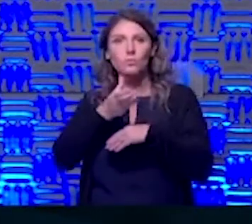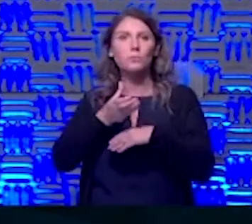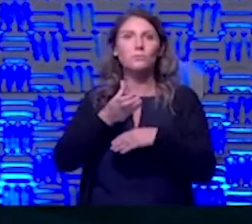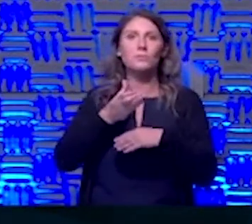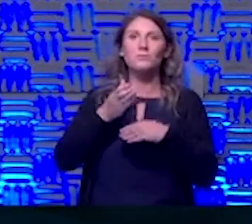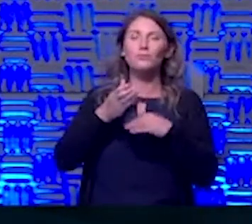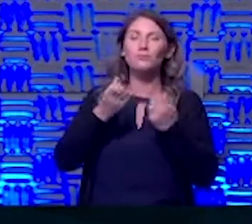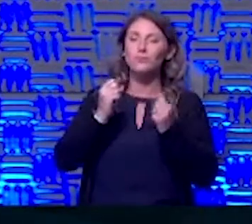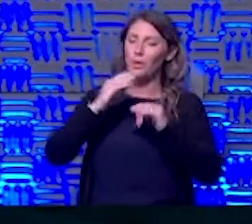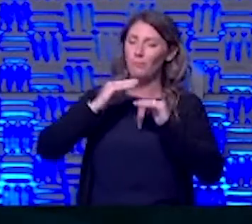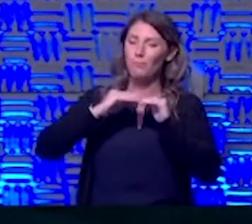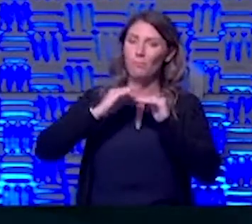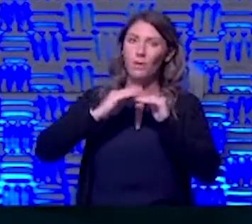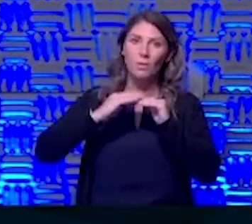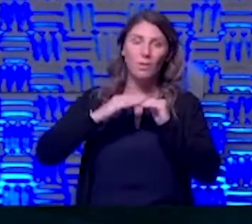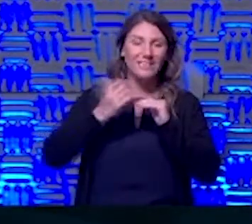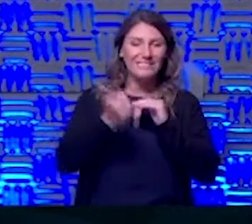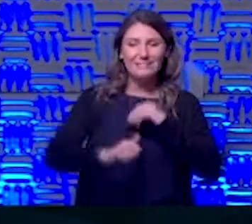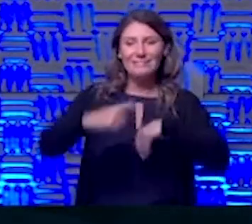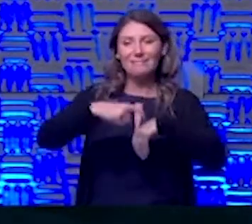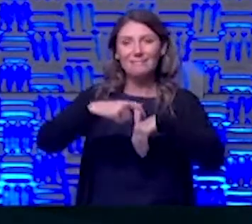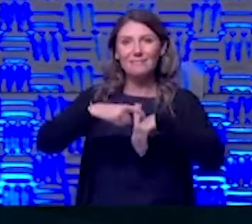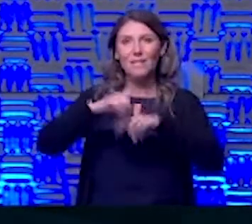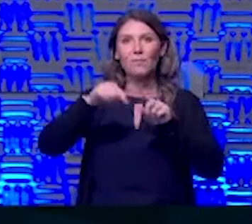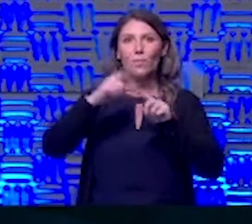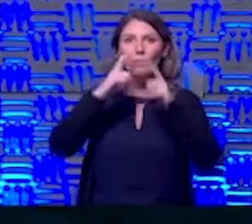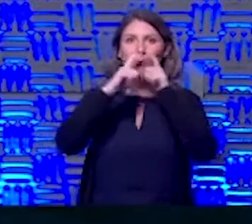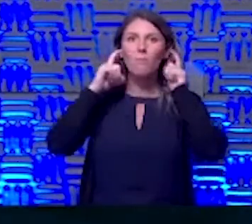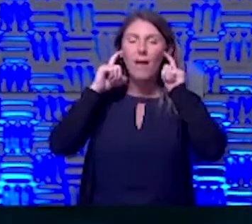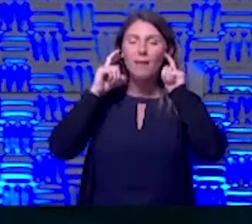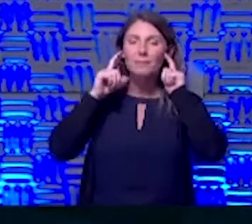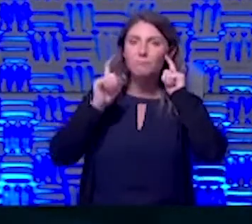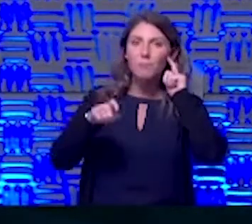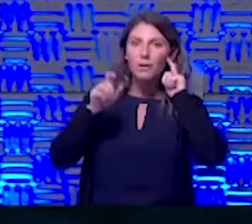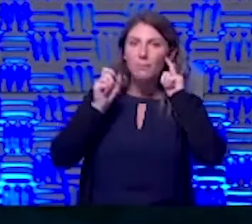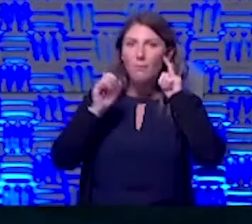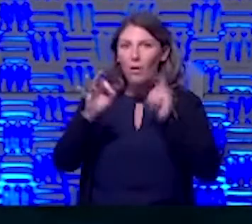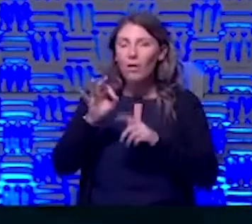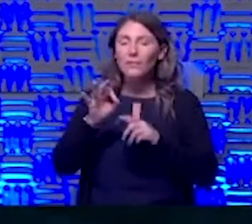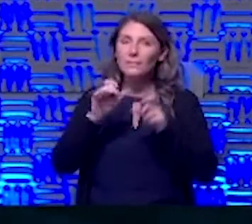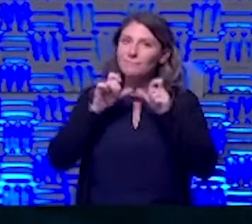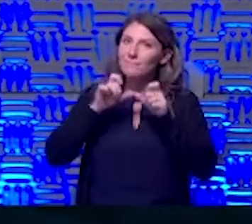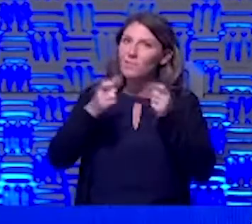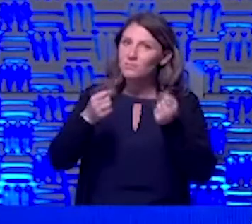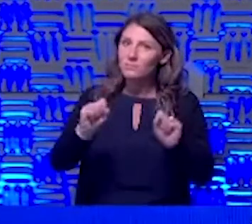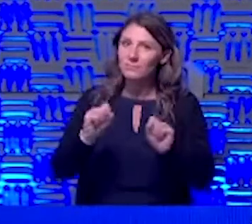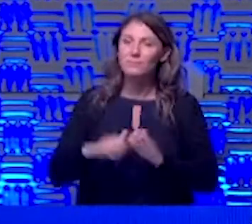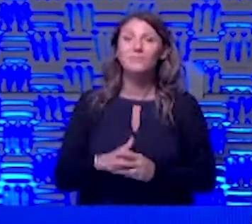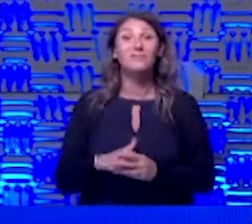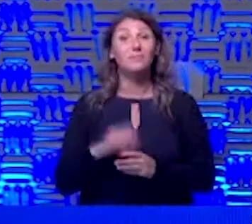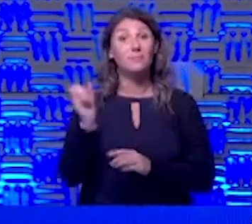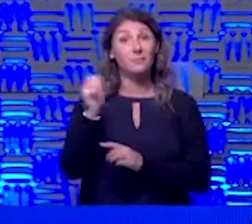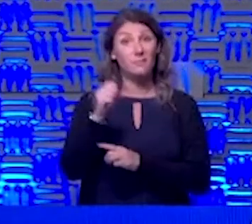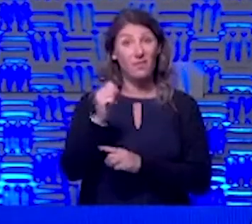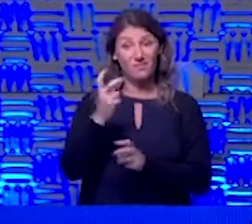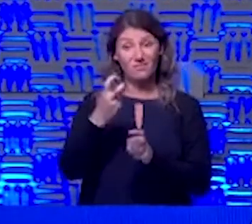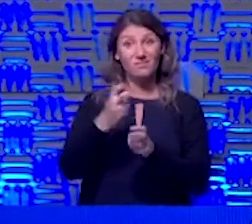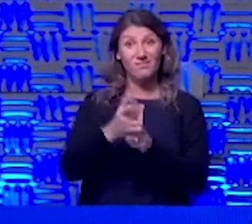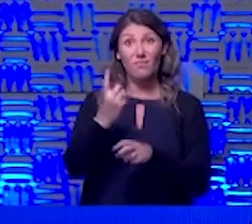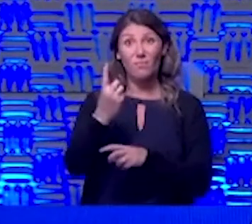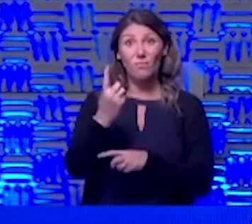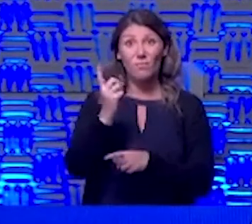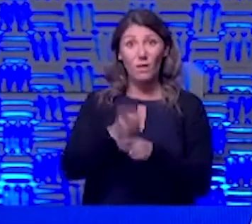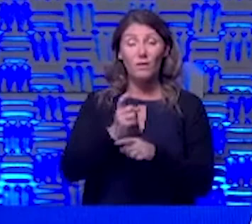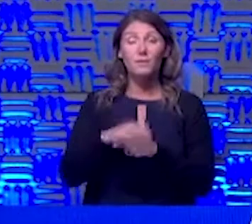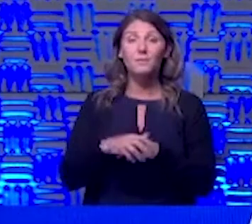minimize, if at all, any time when they had to get the mask off. So it's a constant effort. It is. It's a hard one, isn't